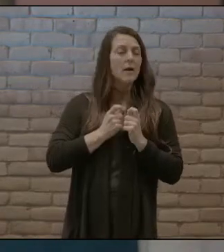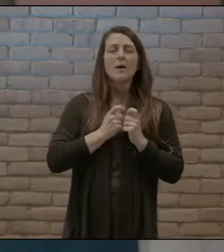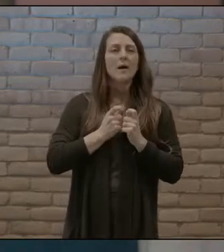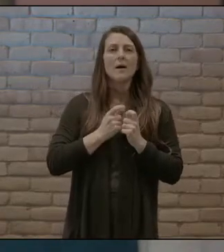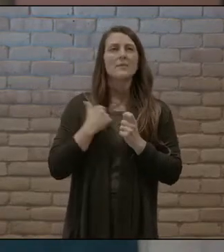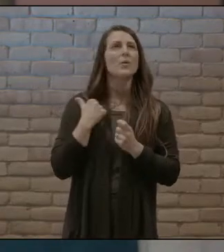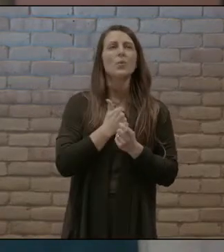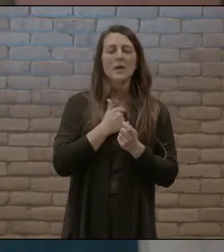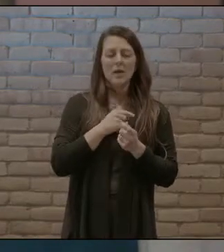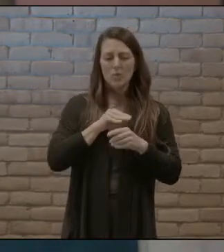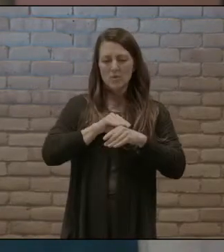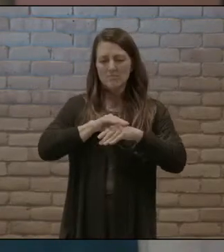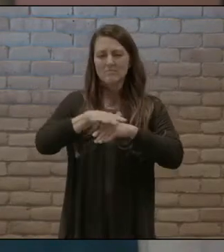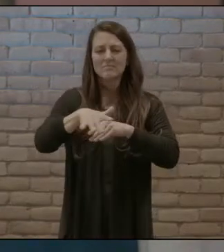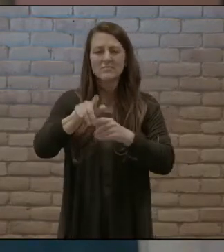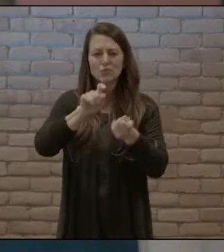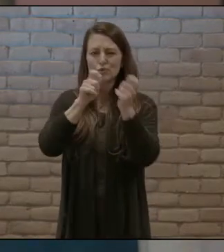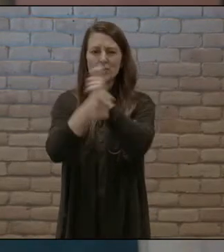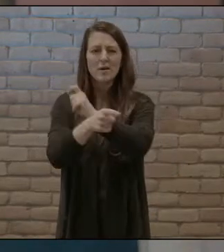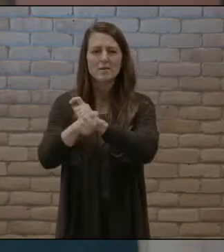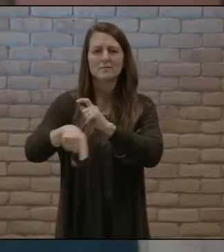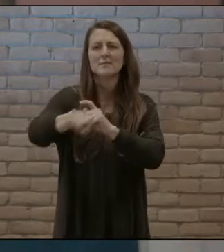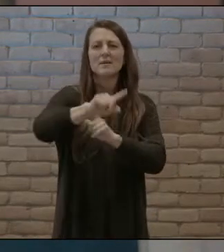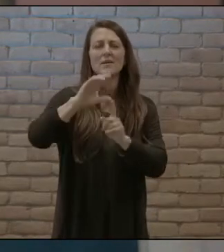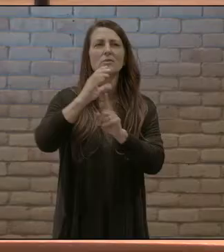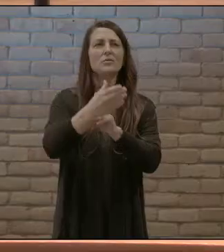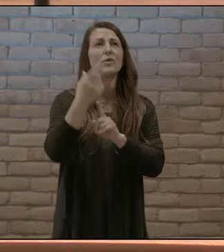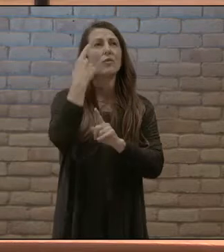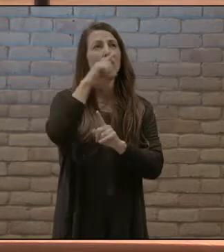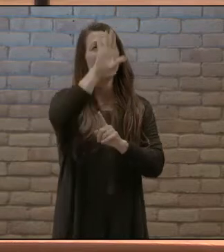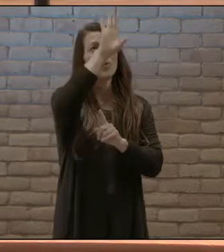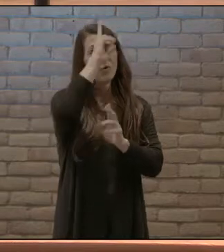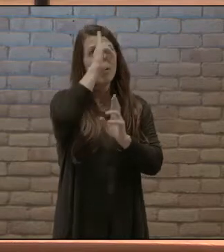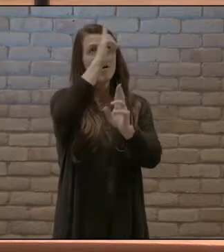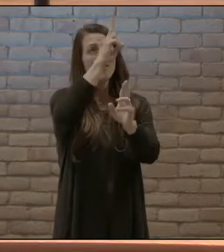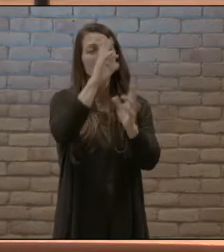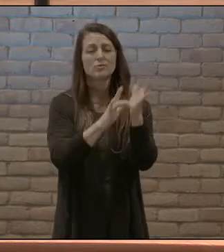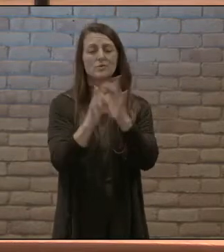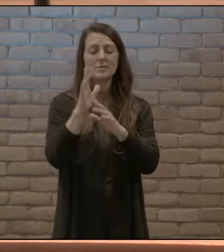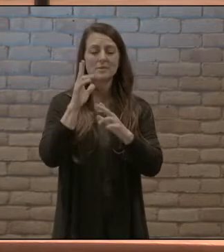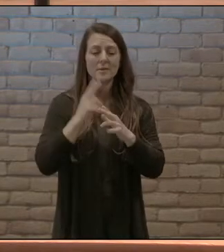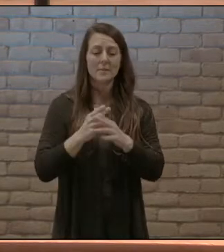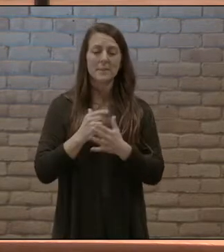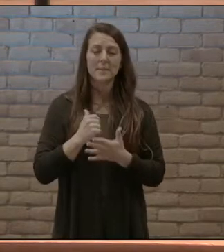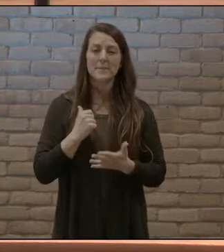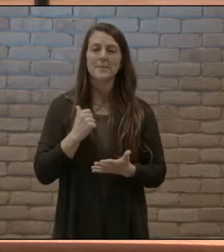All for your glory, we pray this. In Jesus' name, amen.